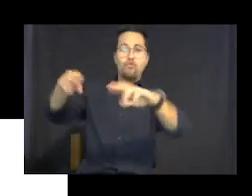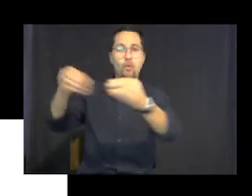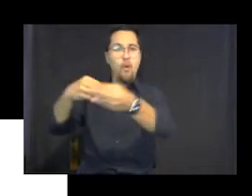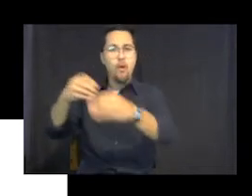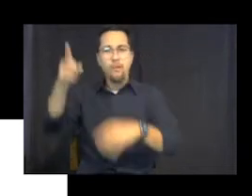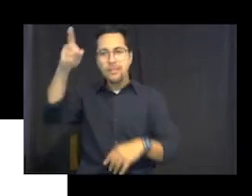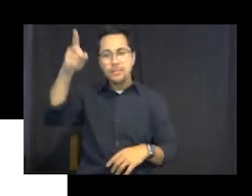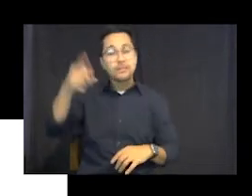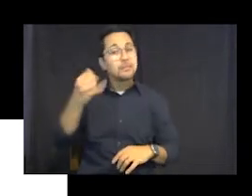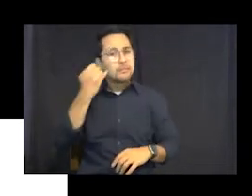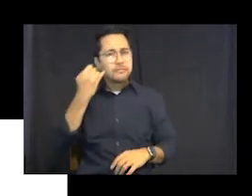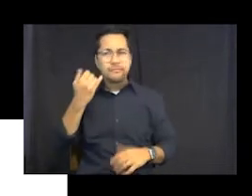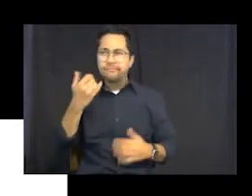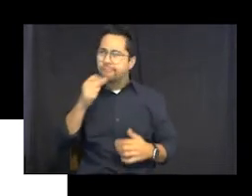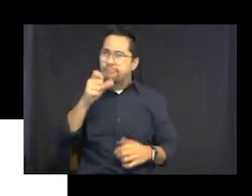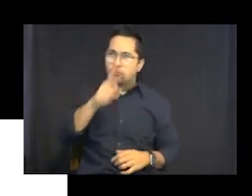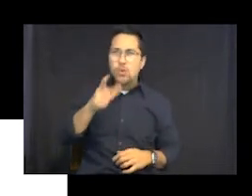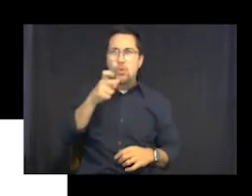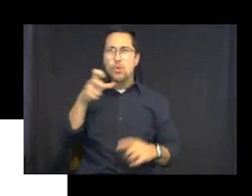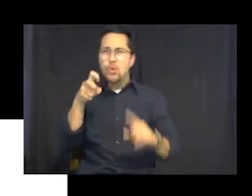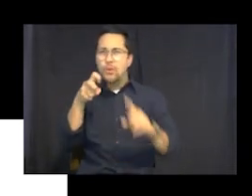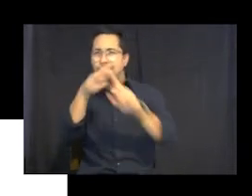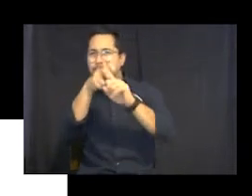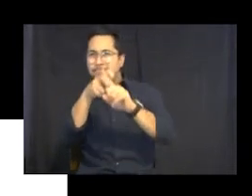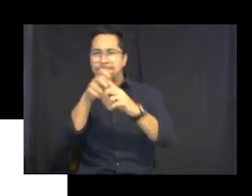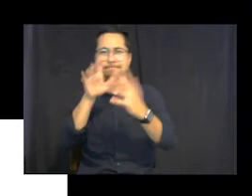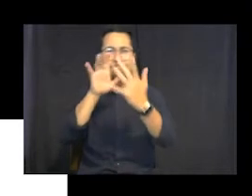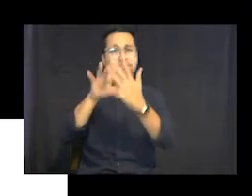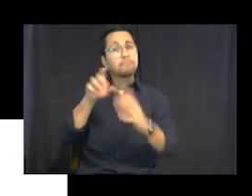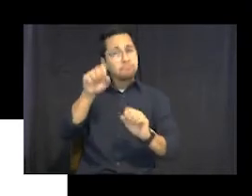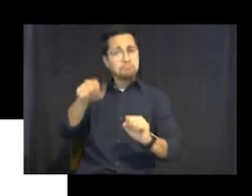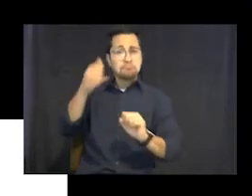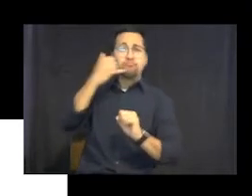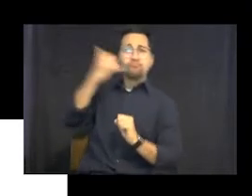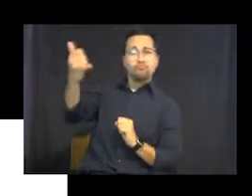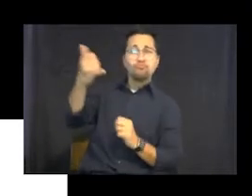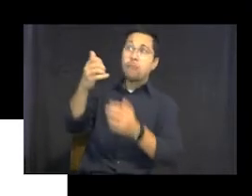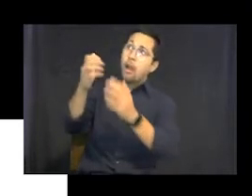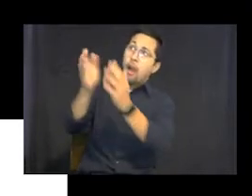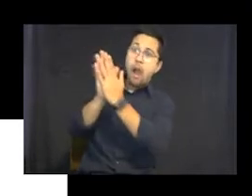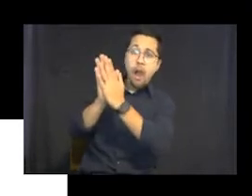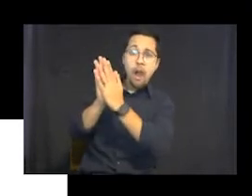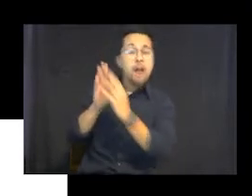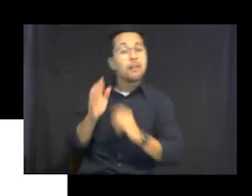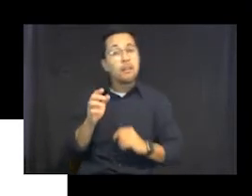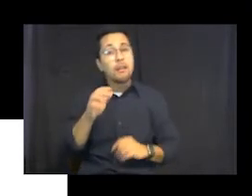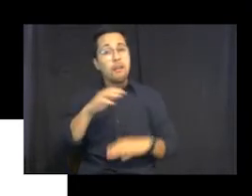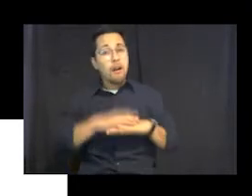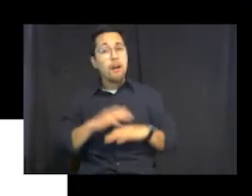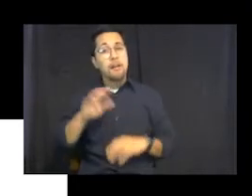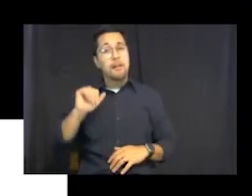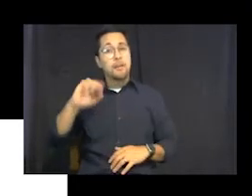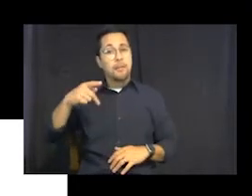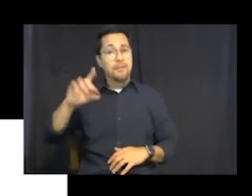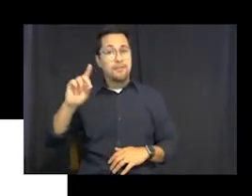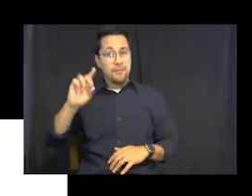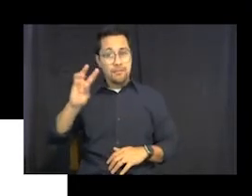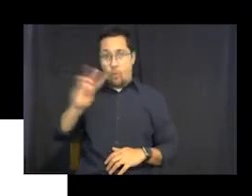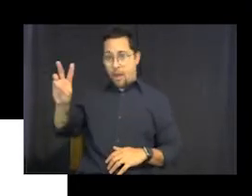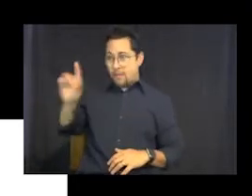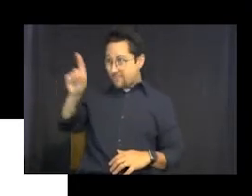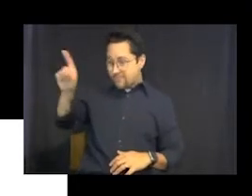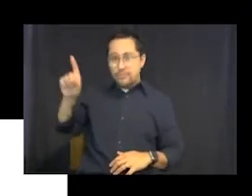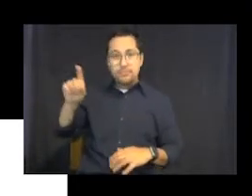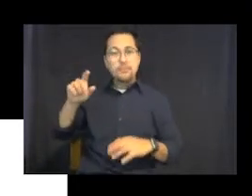need to talk to, you can call and ask. On the APD website, in